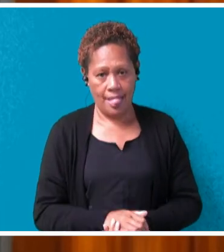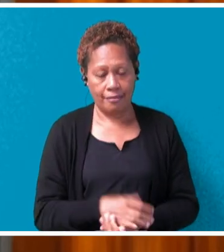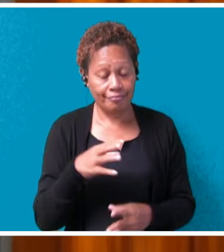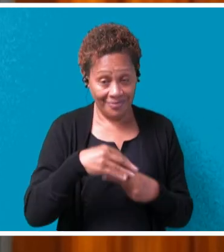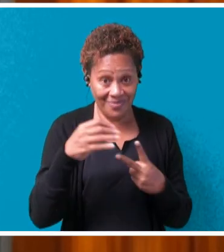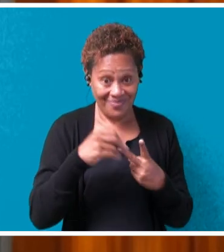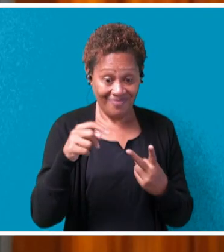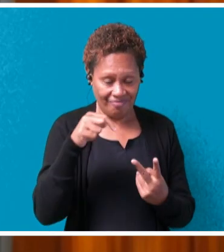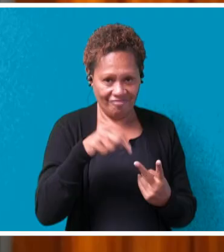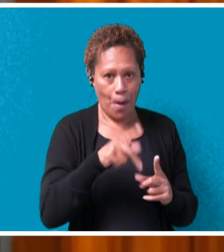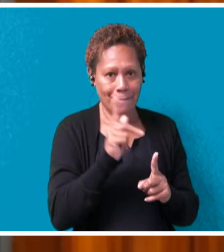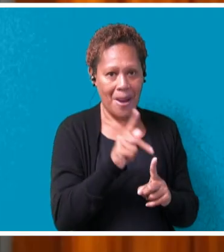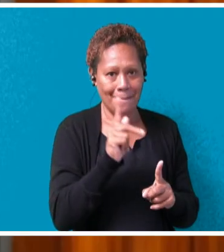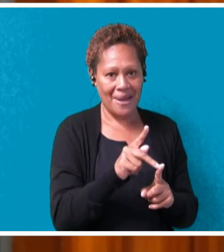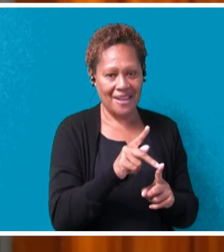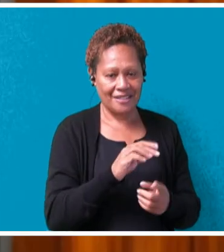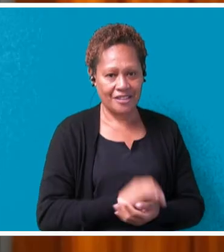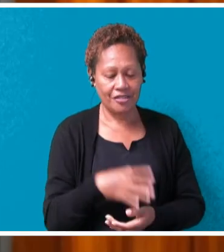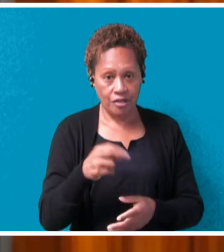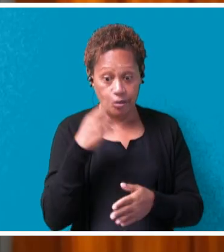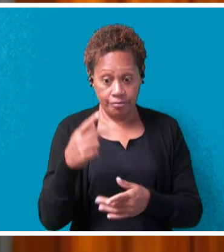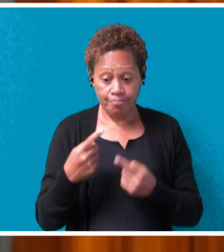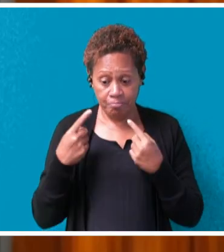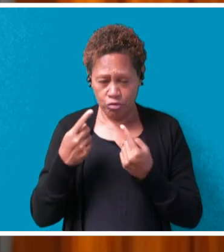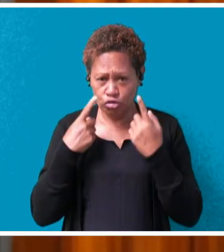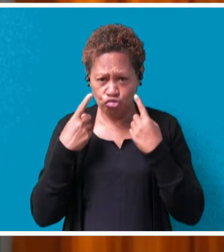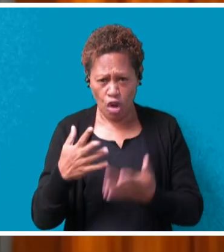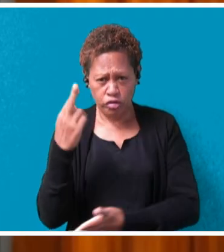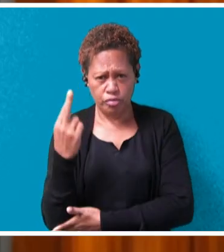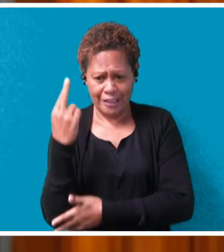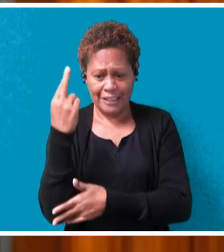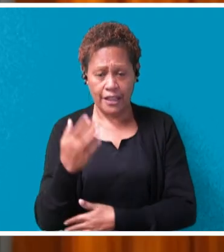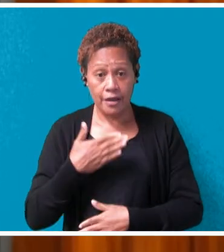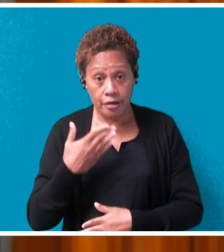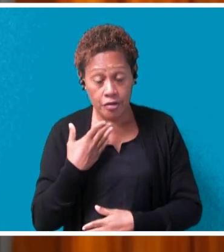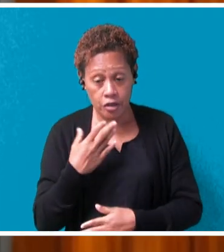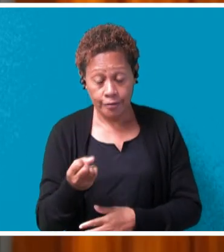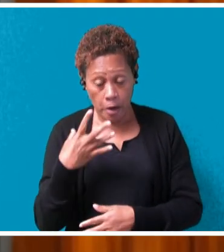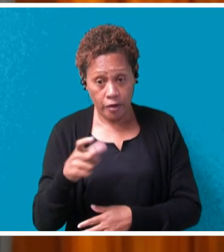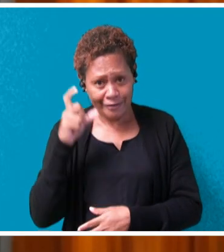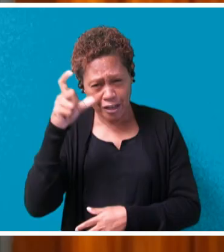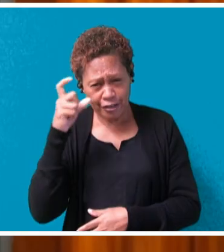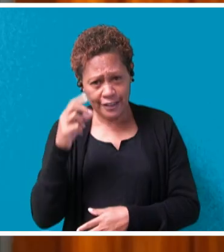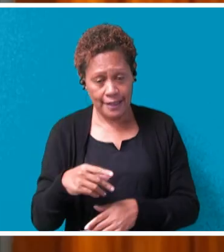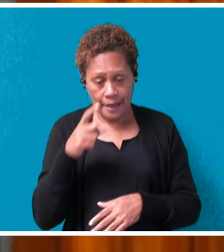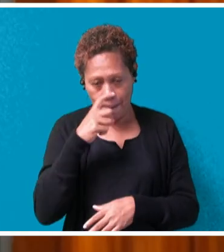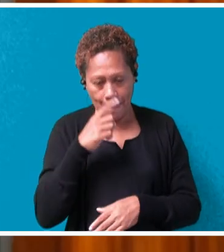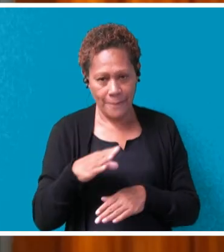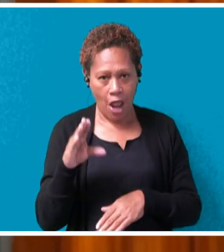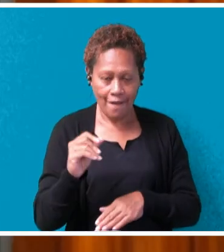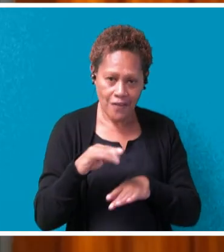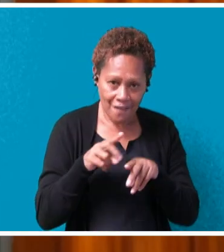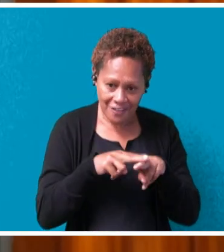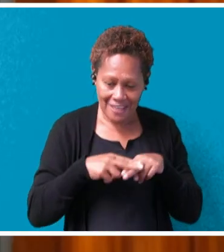this very purpose, to represent the voices, aspirations, and concerns of the people of Fiji in the most